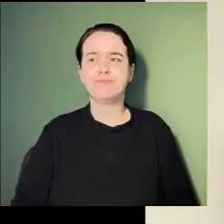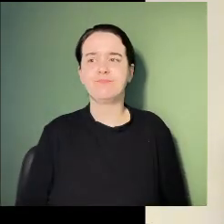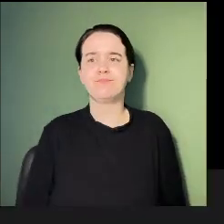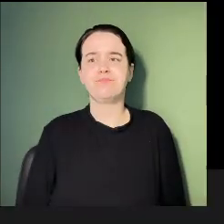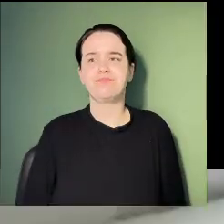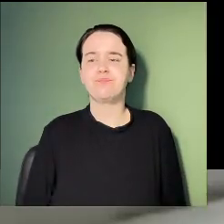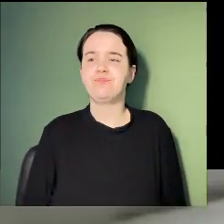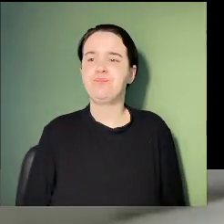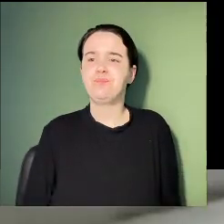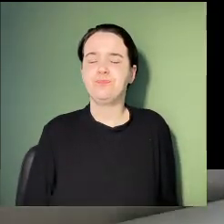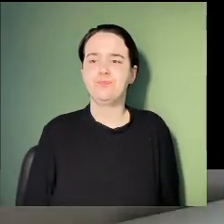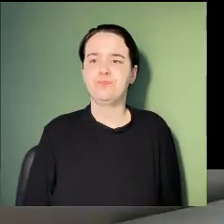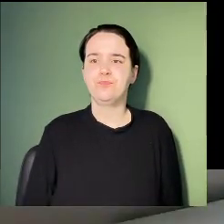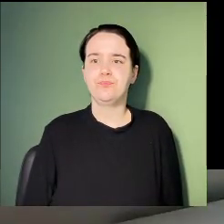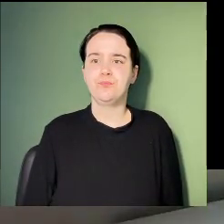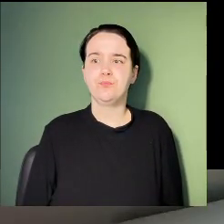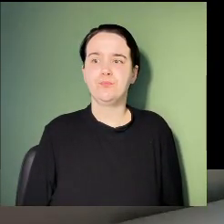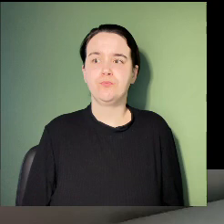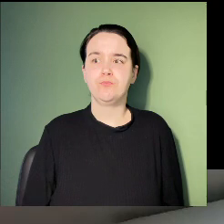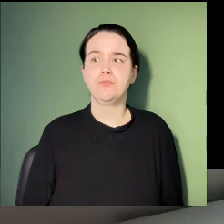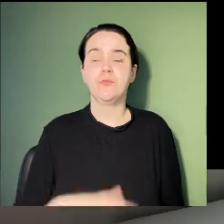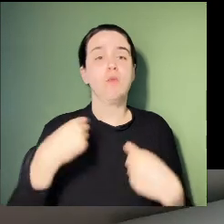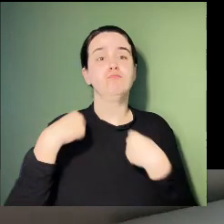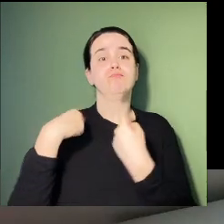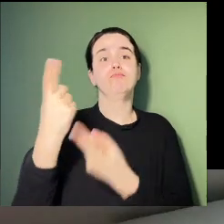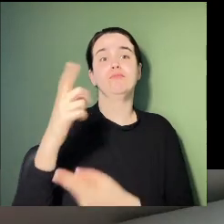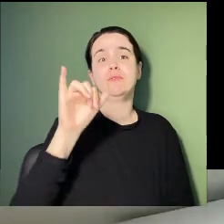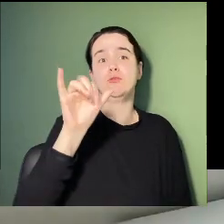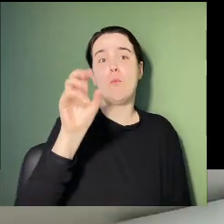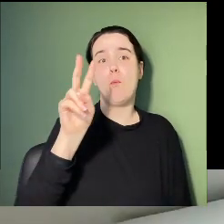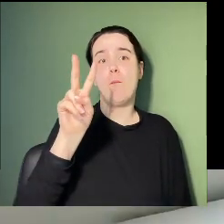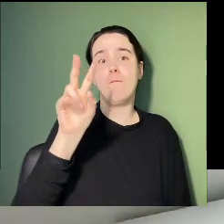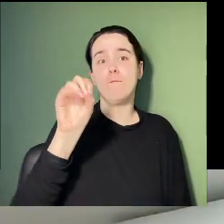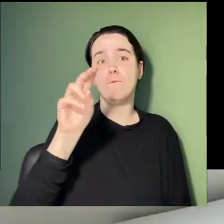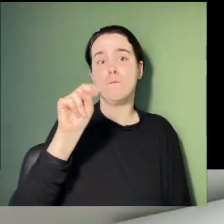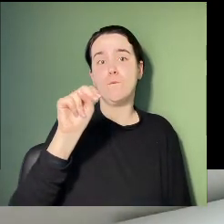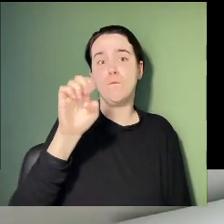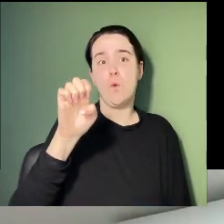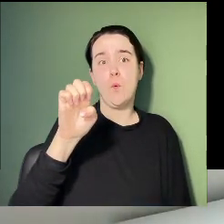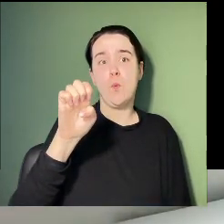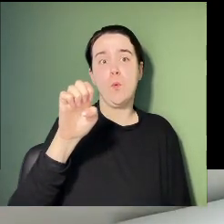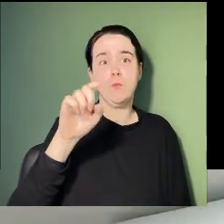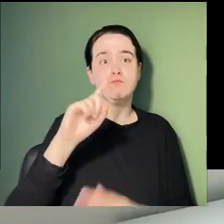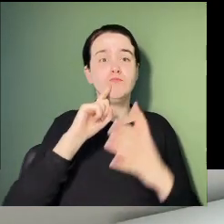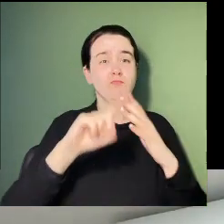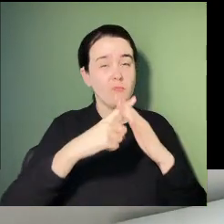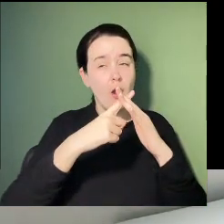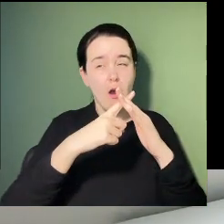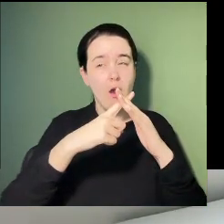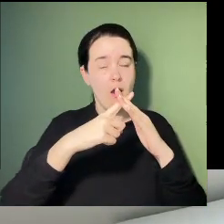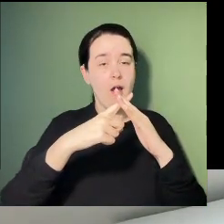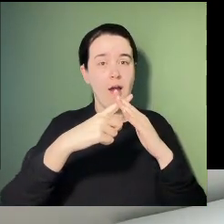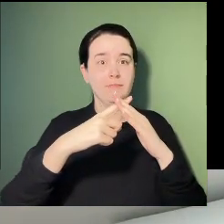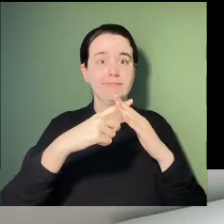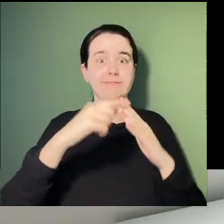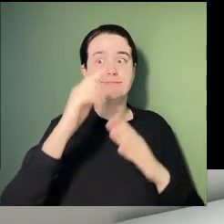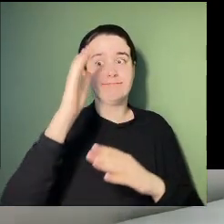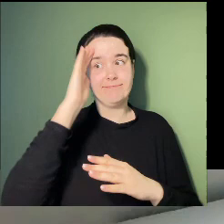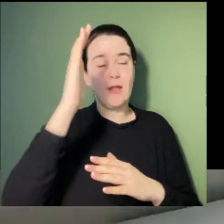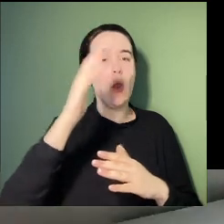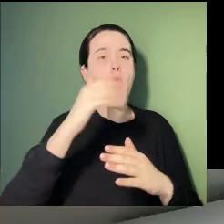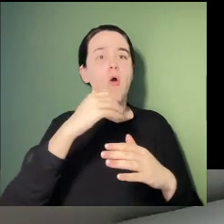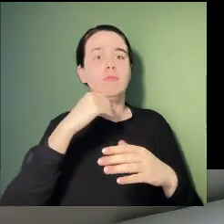you to kick us off with a bit of an intro? Hi, everyone. Good morning, good afternoon, good